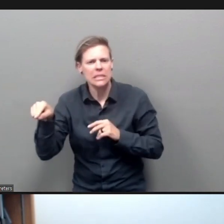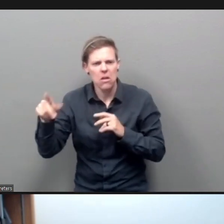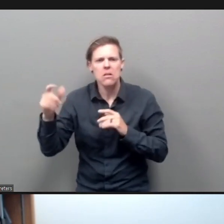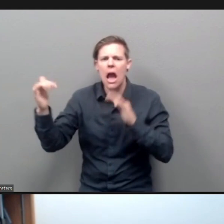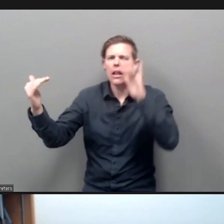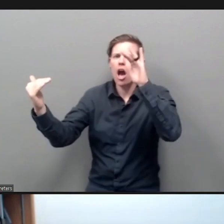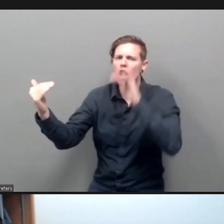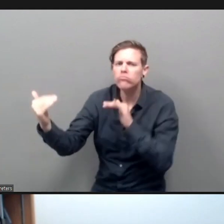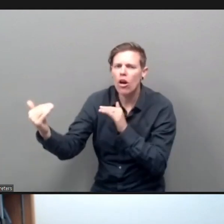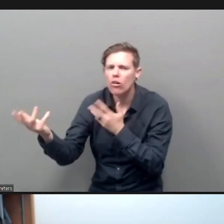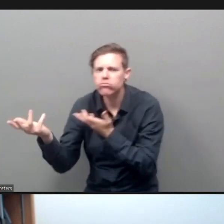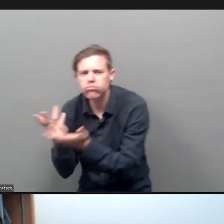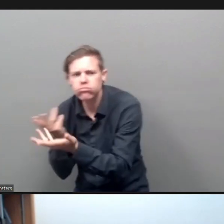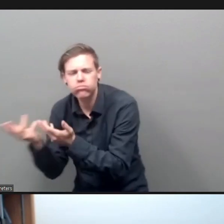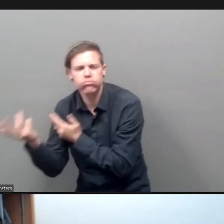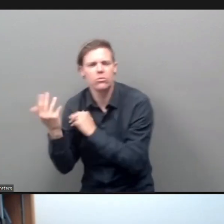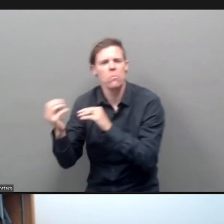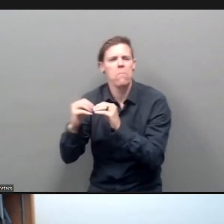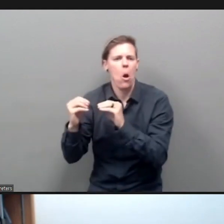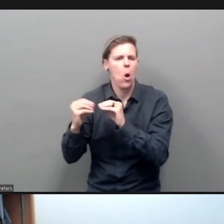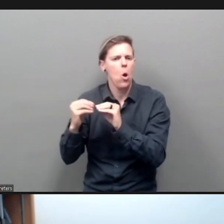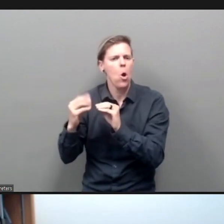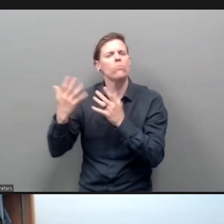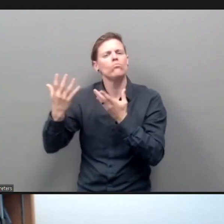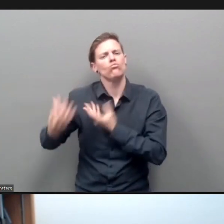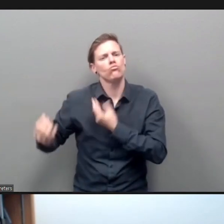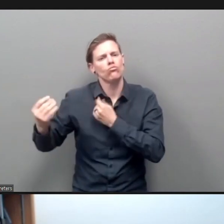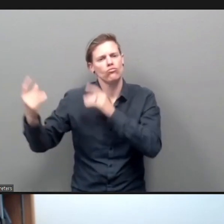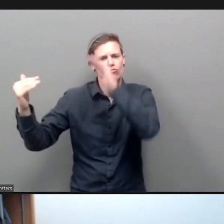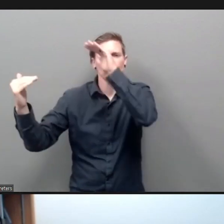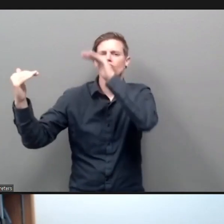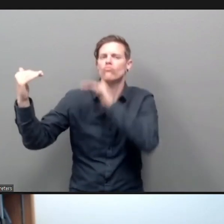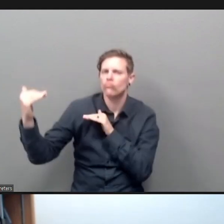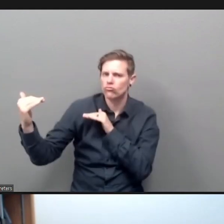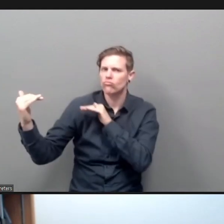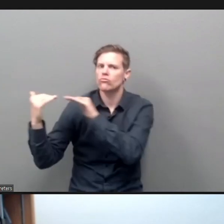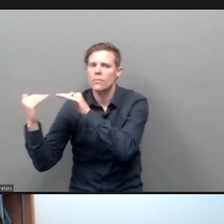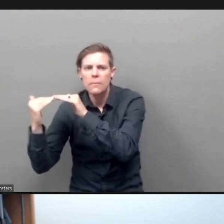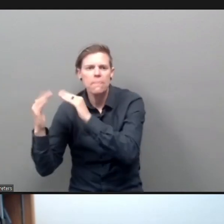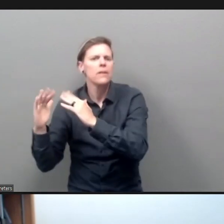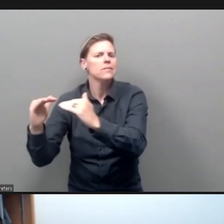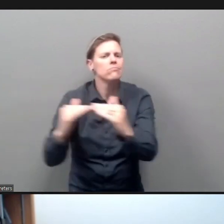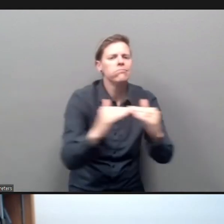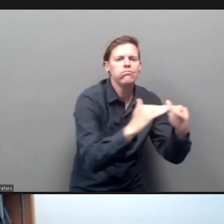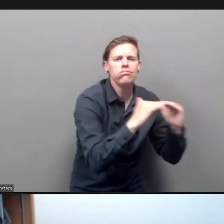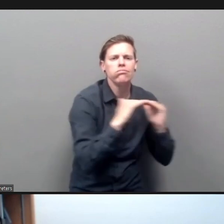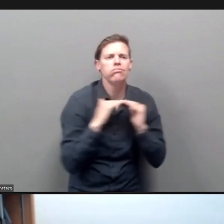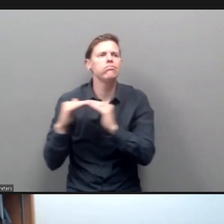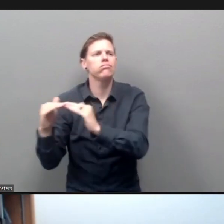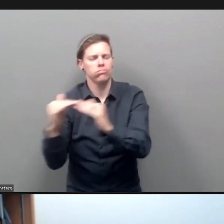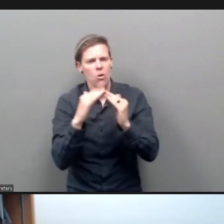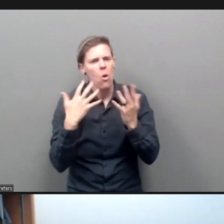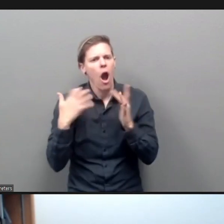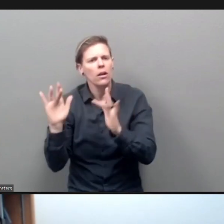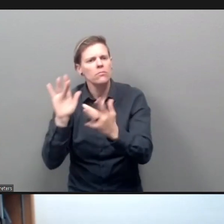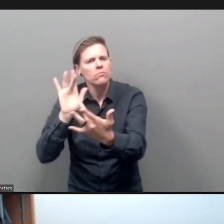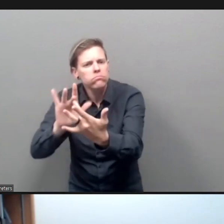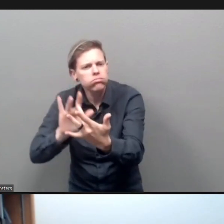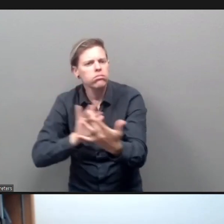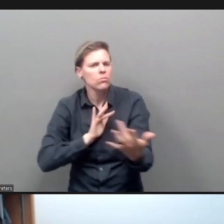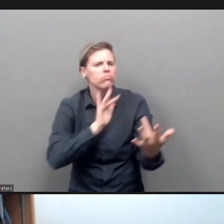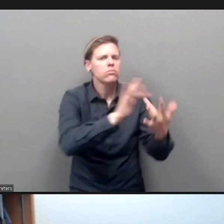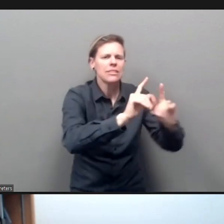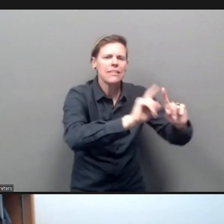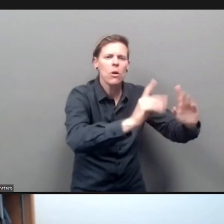it's part of our global public health strategy, just trying to reach more into communities and work alongside people and